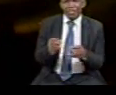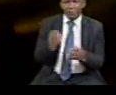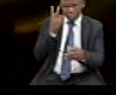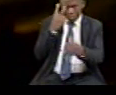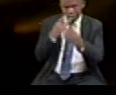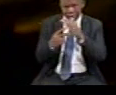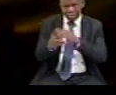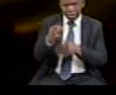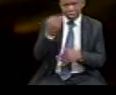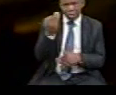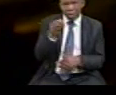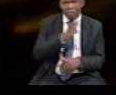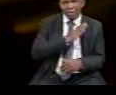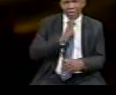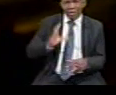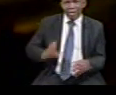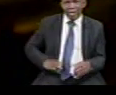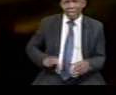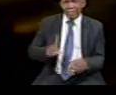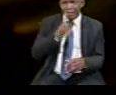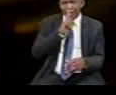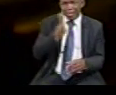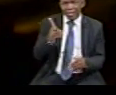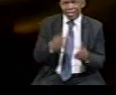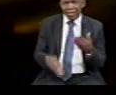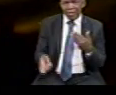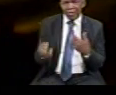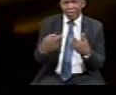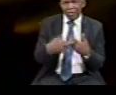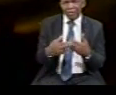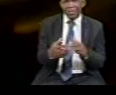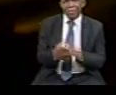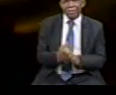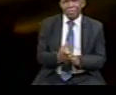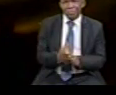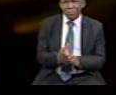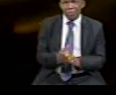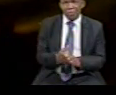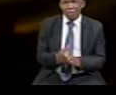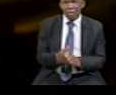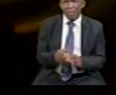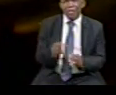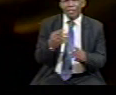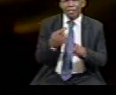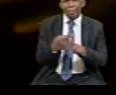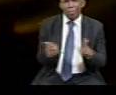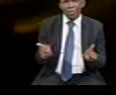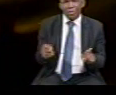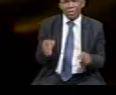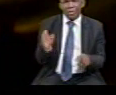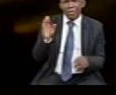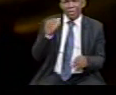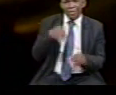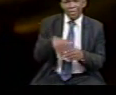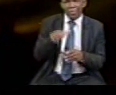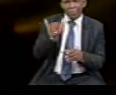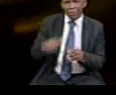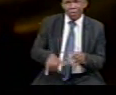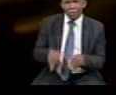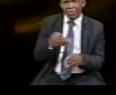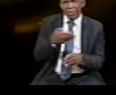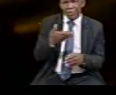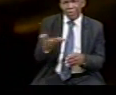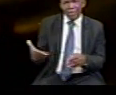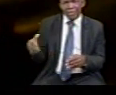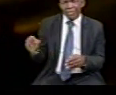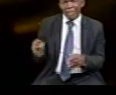verse 24, where we read earlier, look at what Christ said. What Christ said there. He said, but in those days, after that